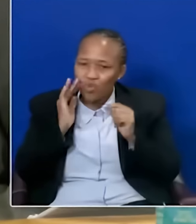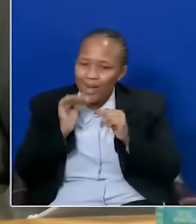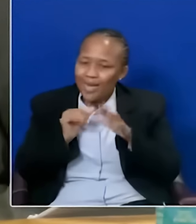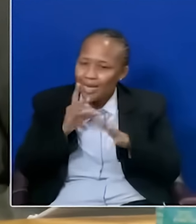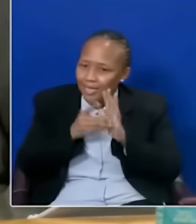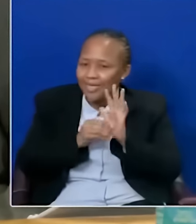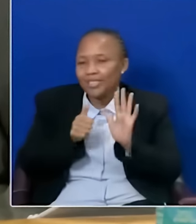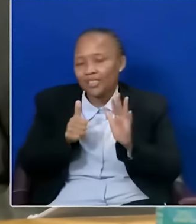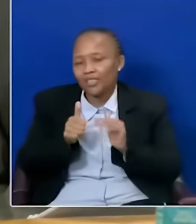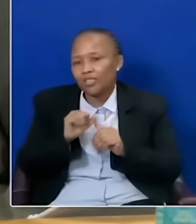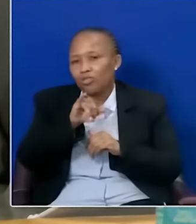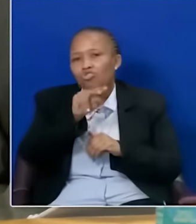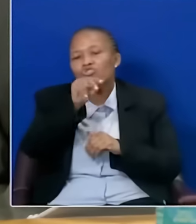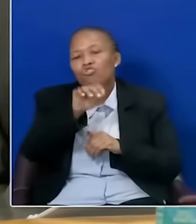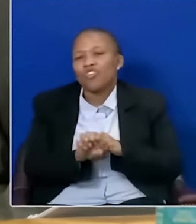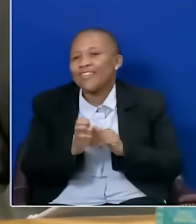it's